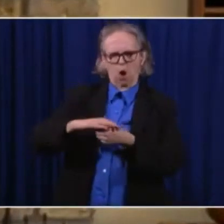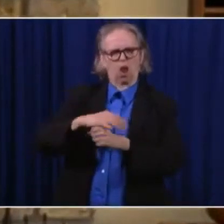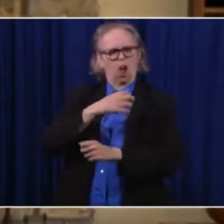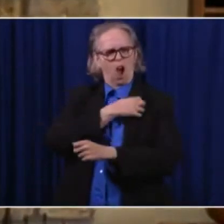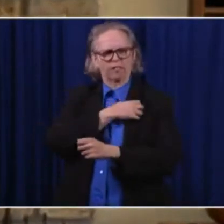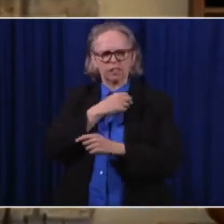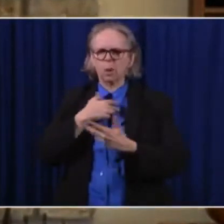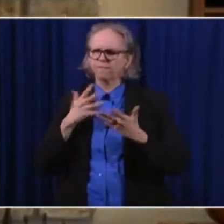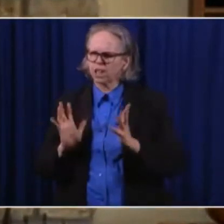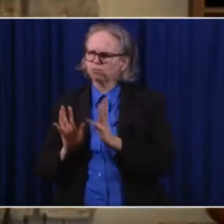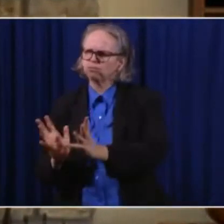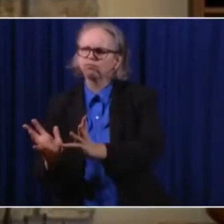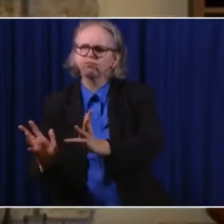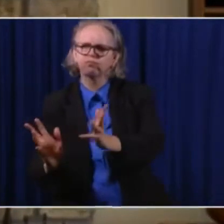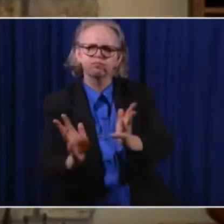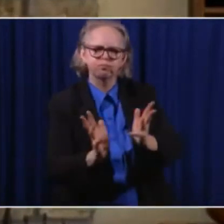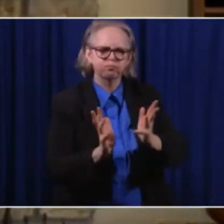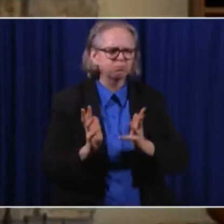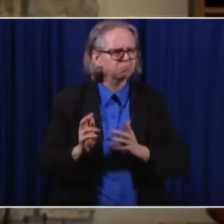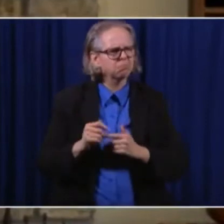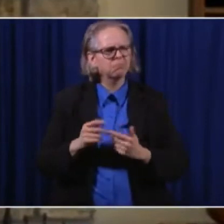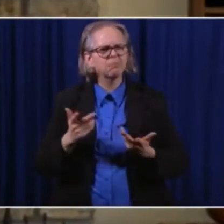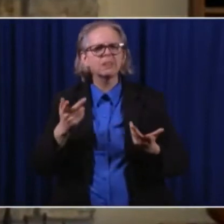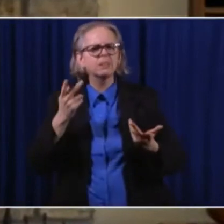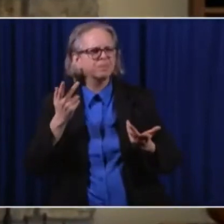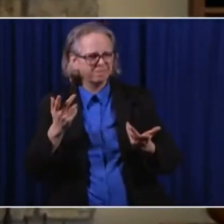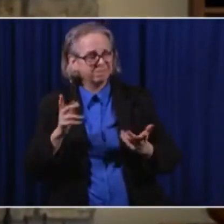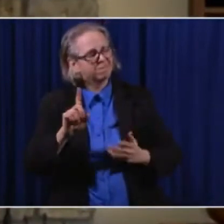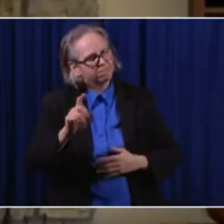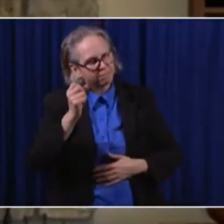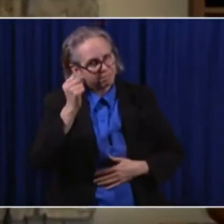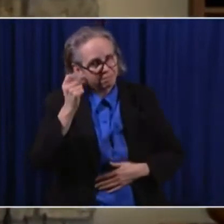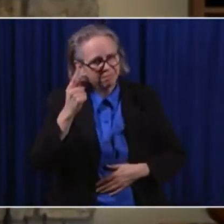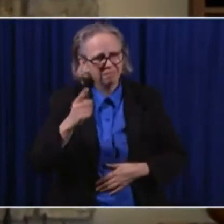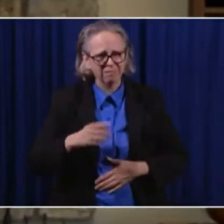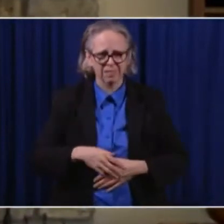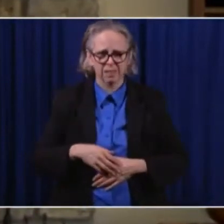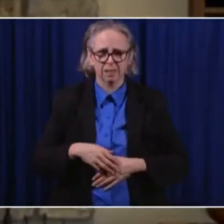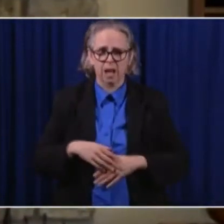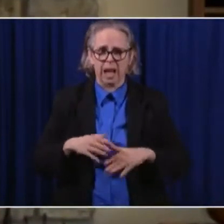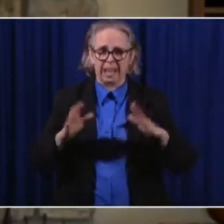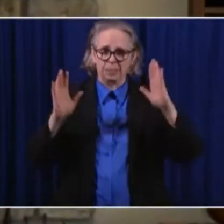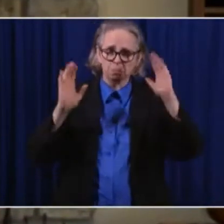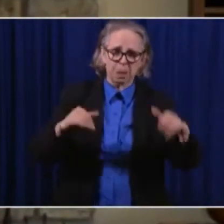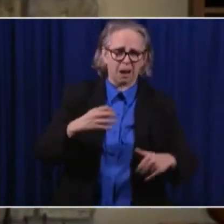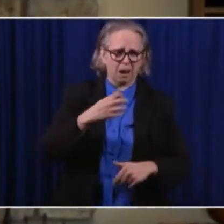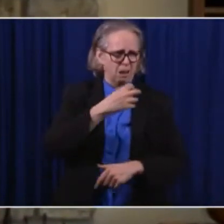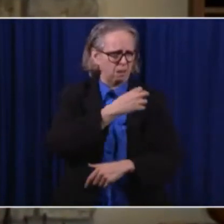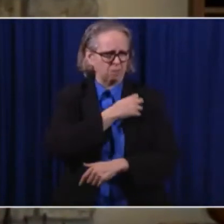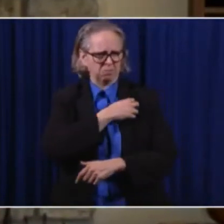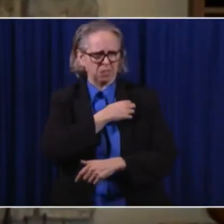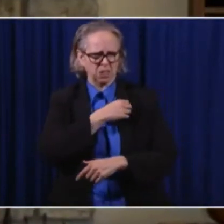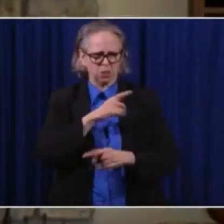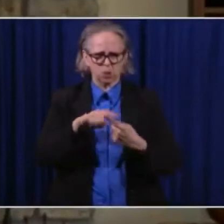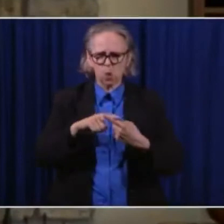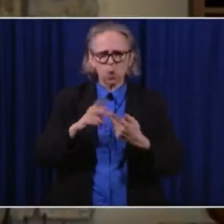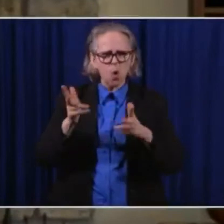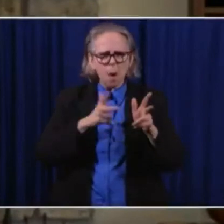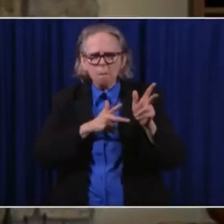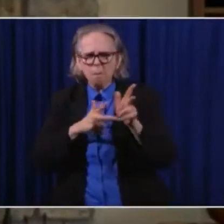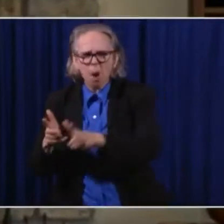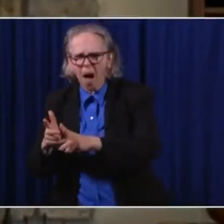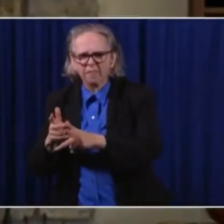again, we do not expect law enforcement to go pull people over because they're out beyond 10